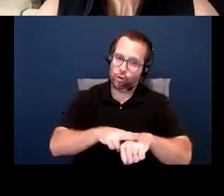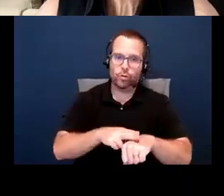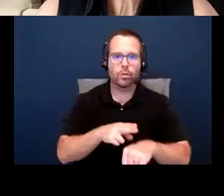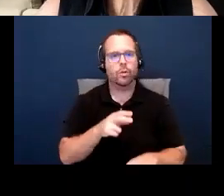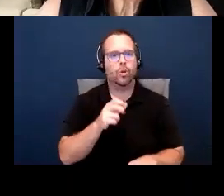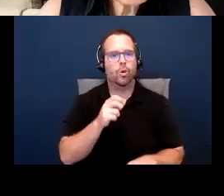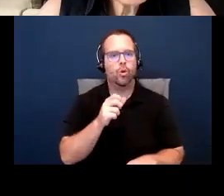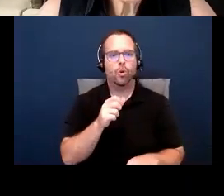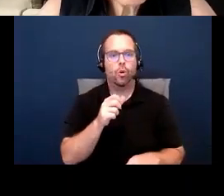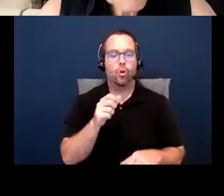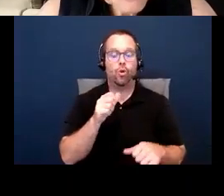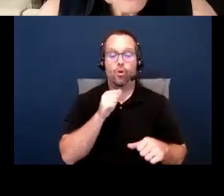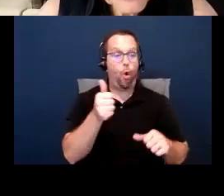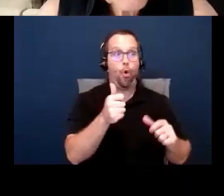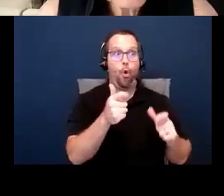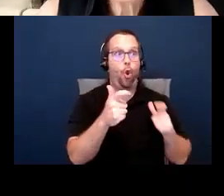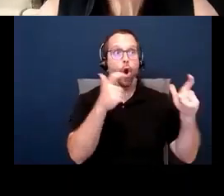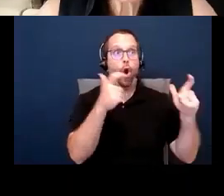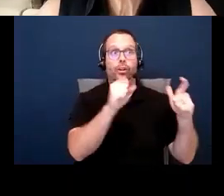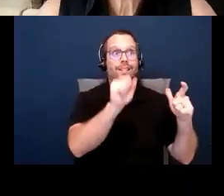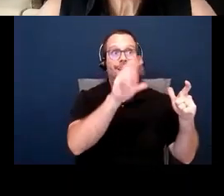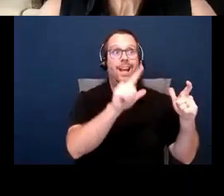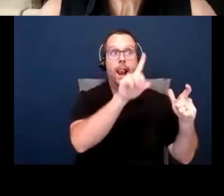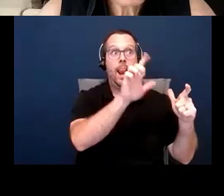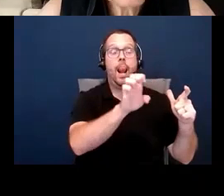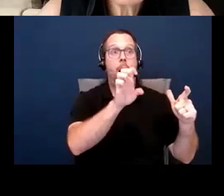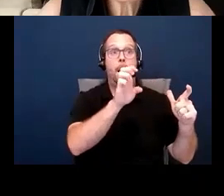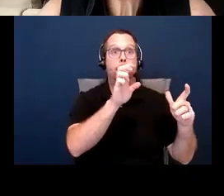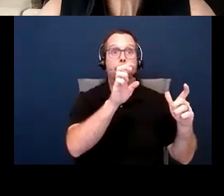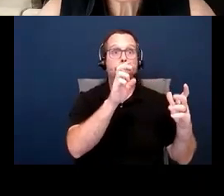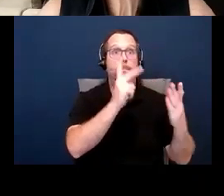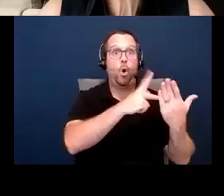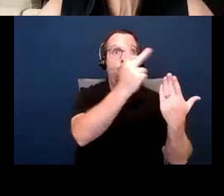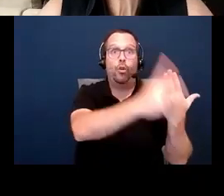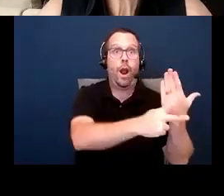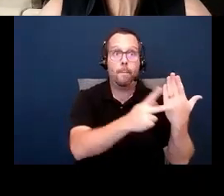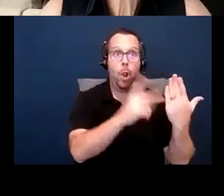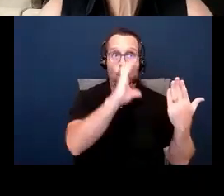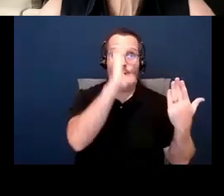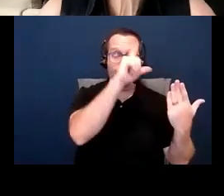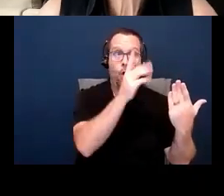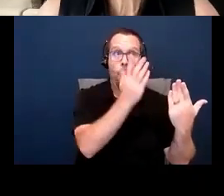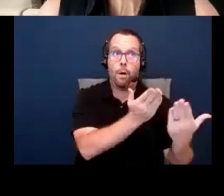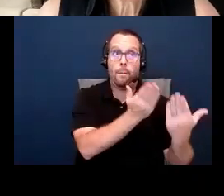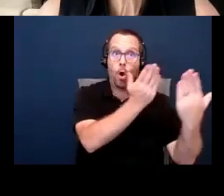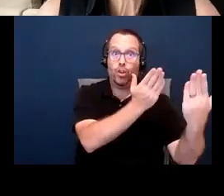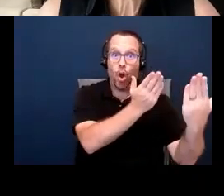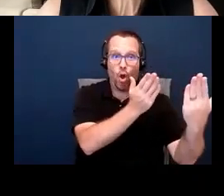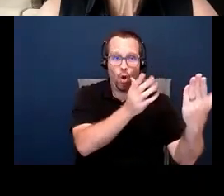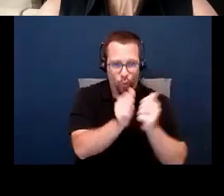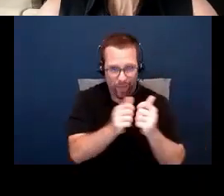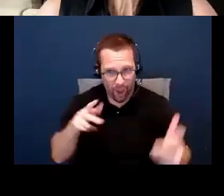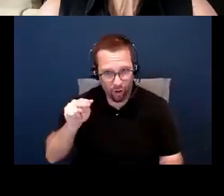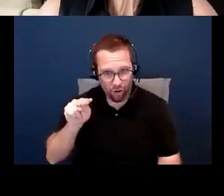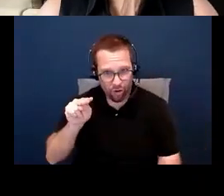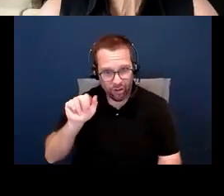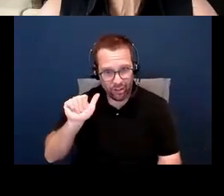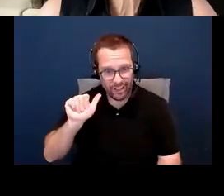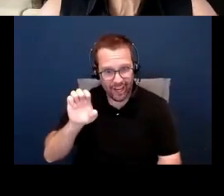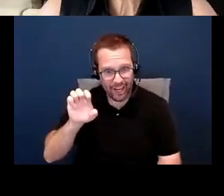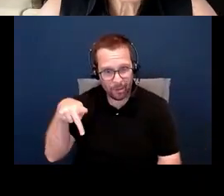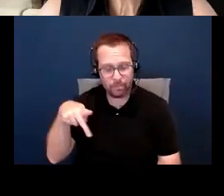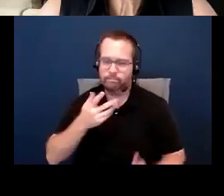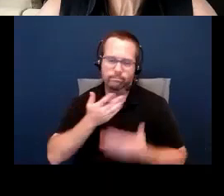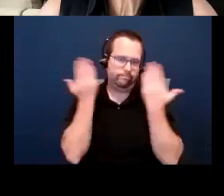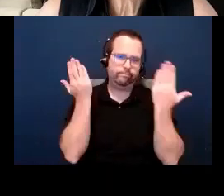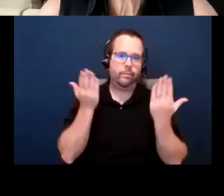program that's looking for proposals could be without NAEP. NAEP is probably the most extensive kind of trend studies